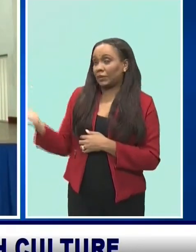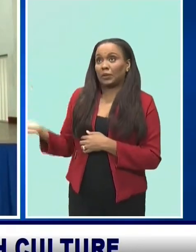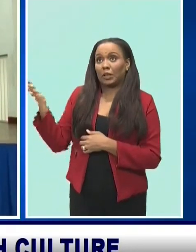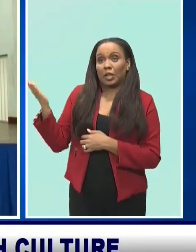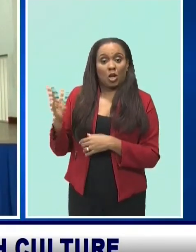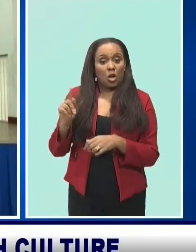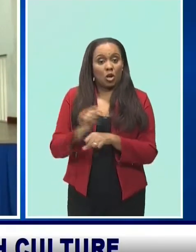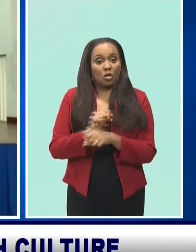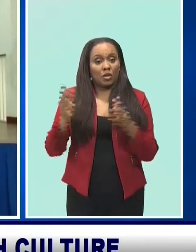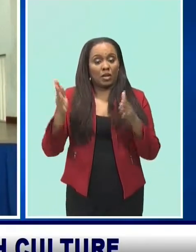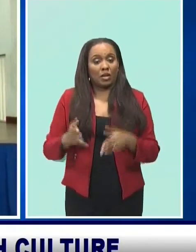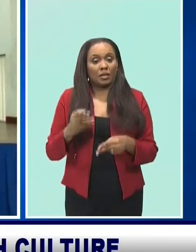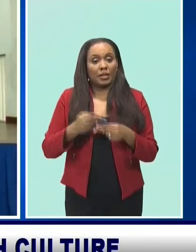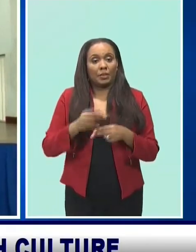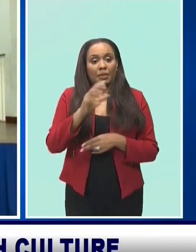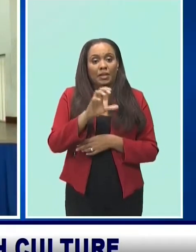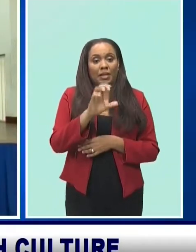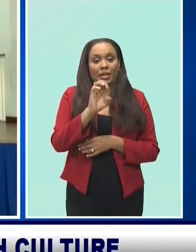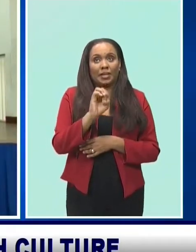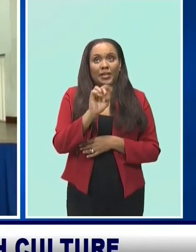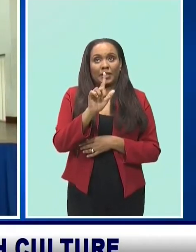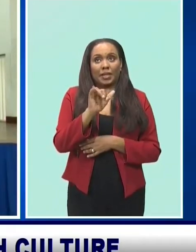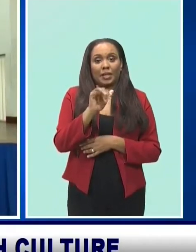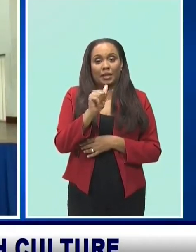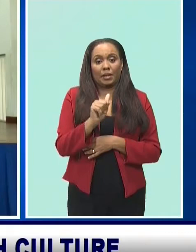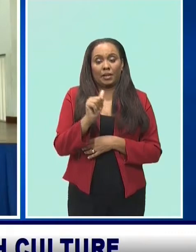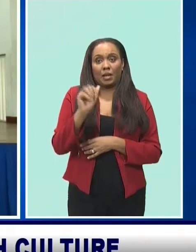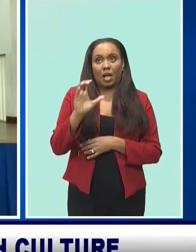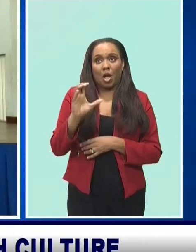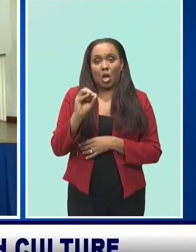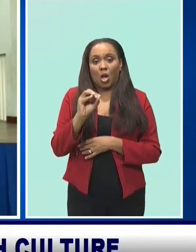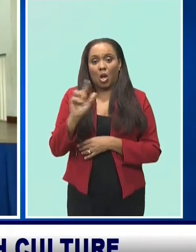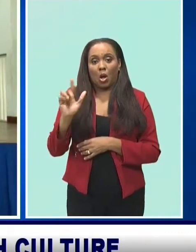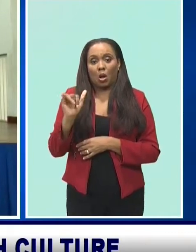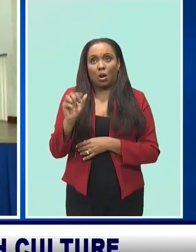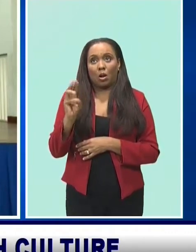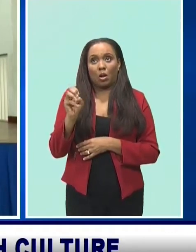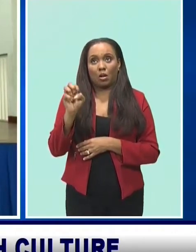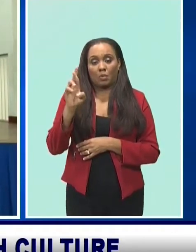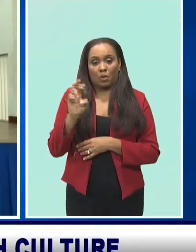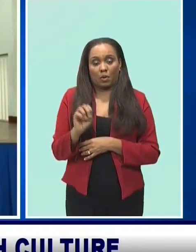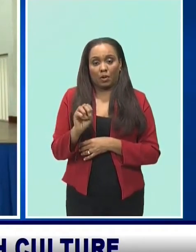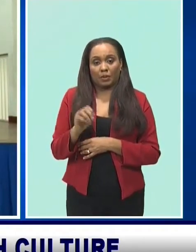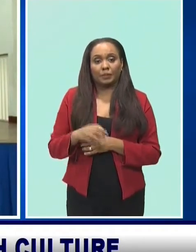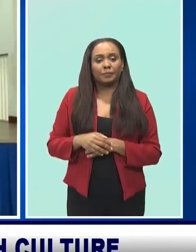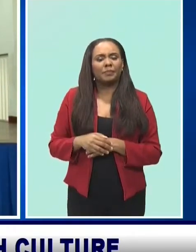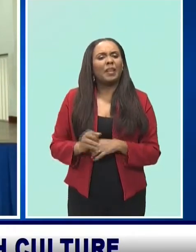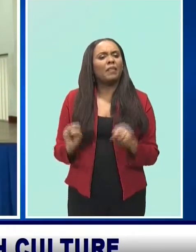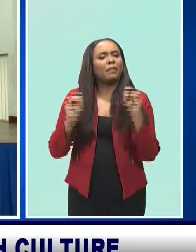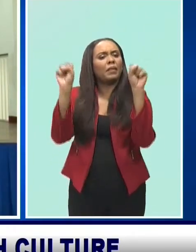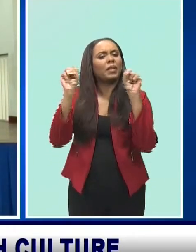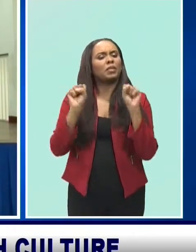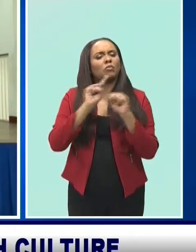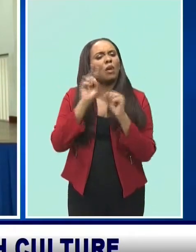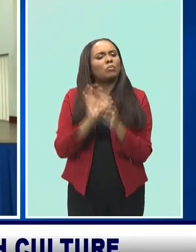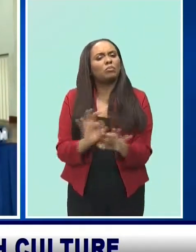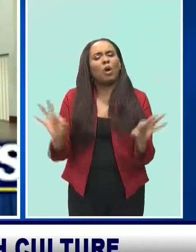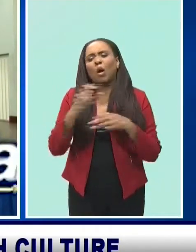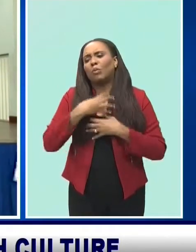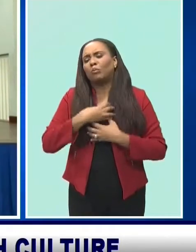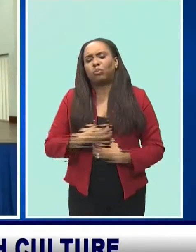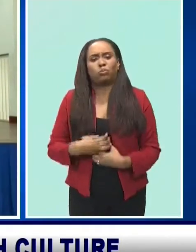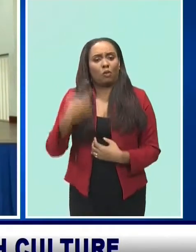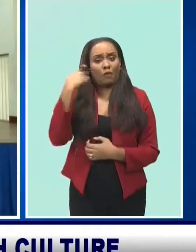certified trainer Celia Collamore, the woman behind Beijing Fusion. Fitness has always been a passion of hers, and that's